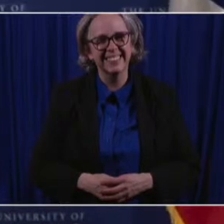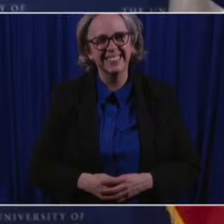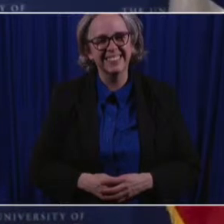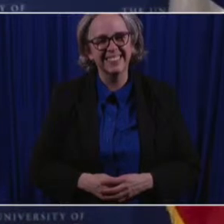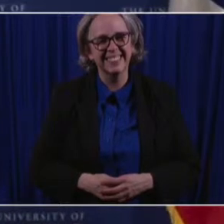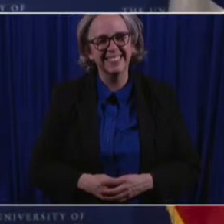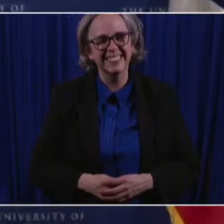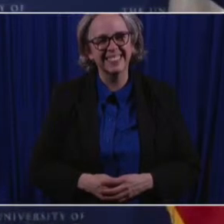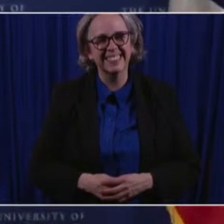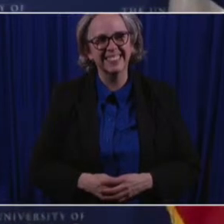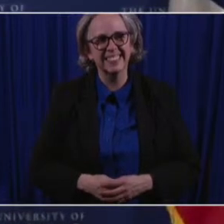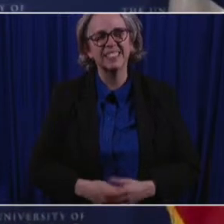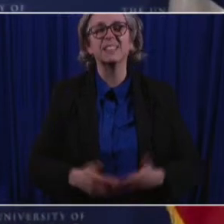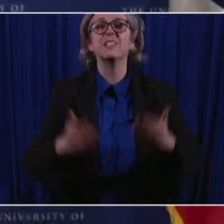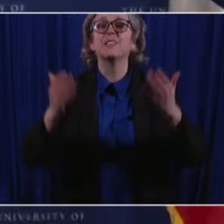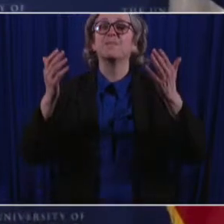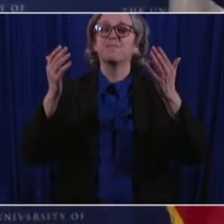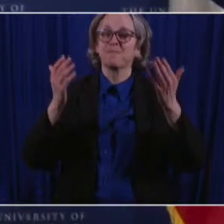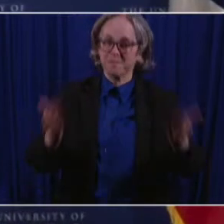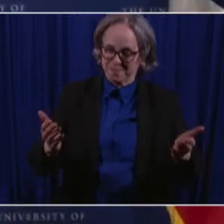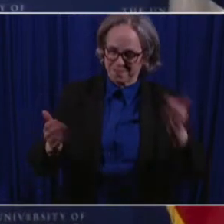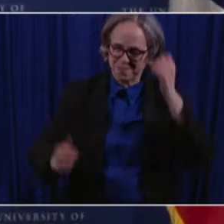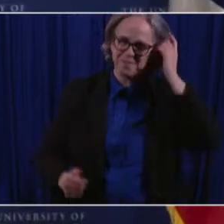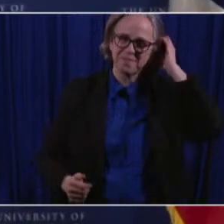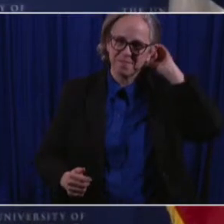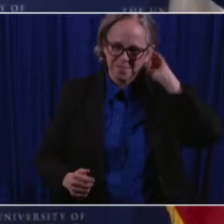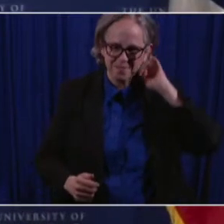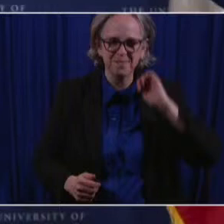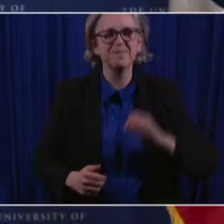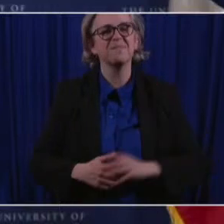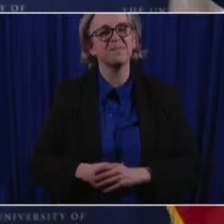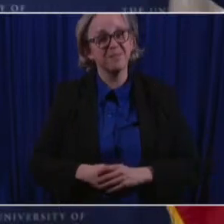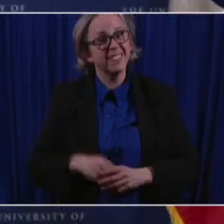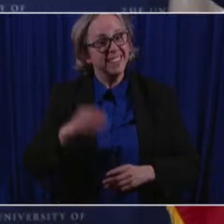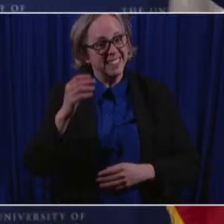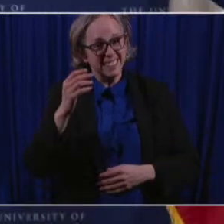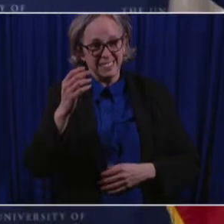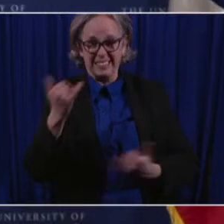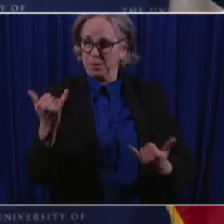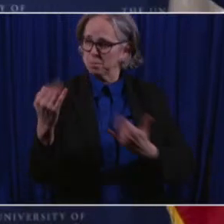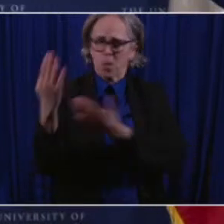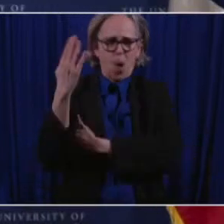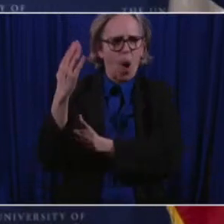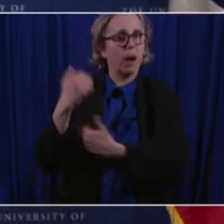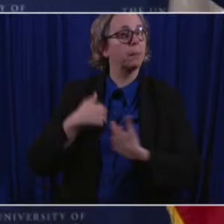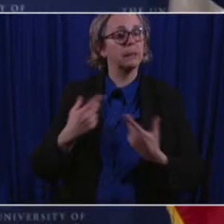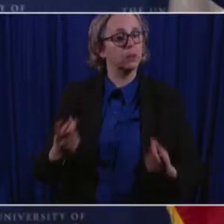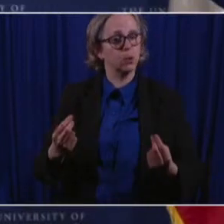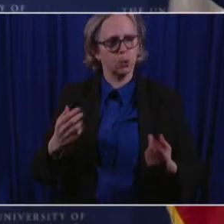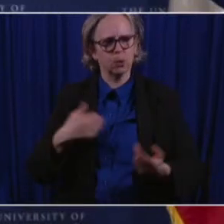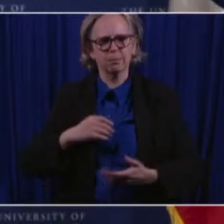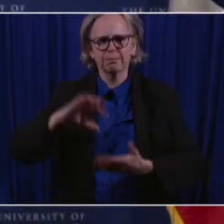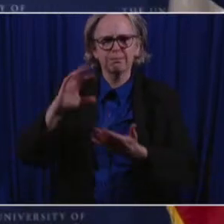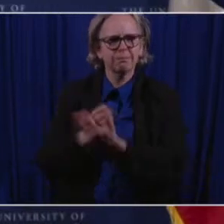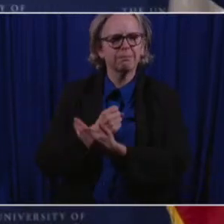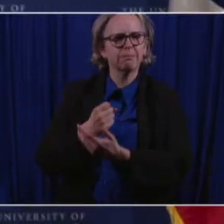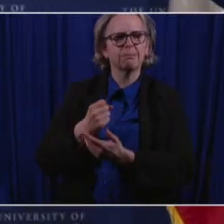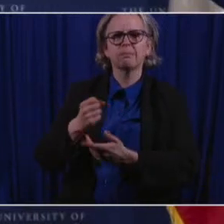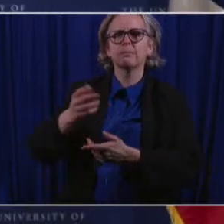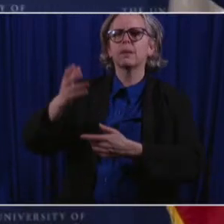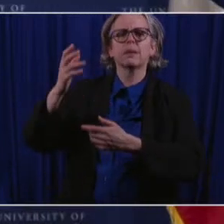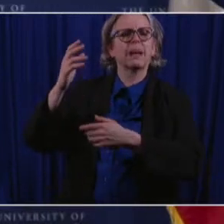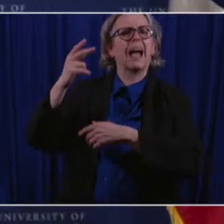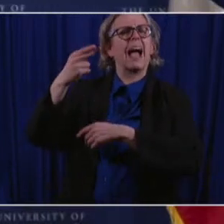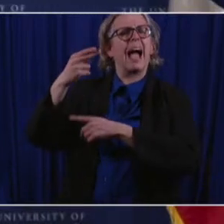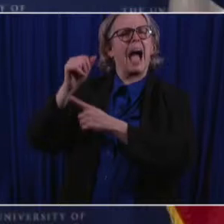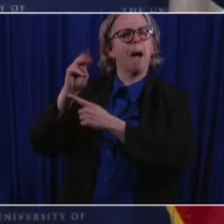We checked this morning, just to give you an idea, Hamilton County Public Health Clinic, Board of Elections in Norwood had around 400 doses